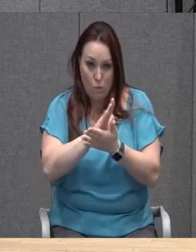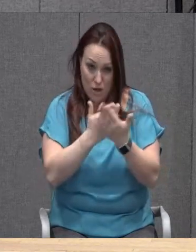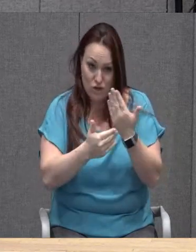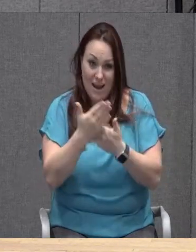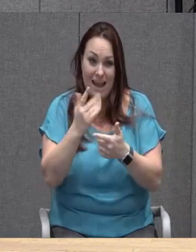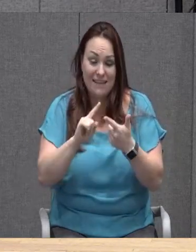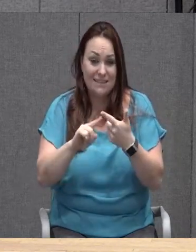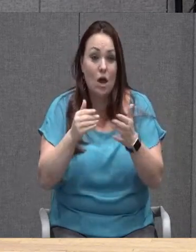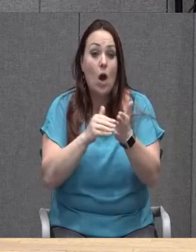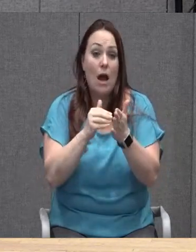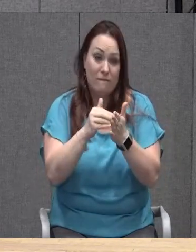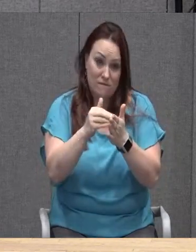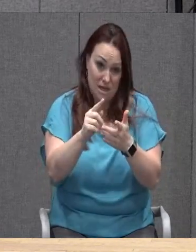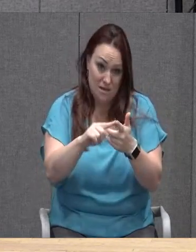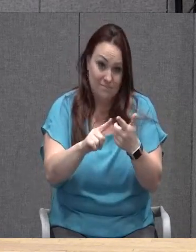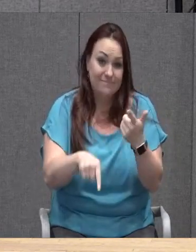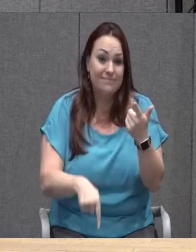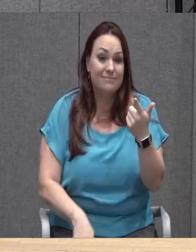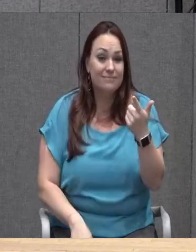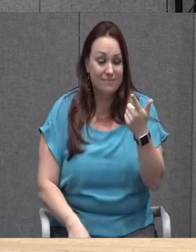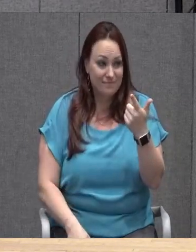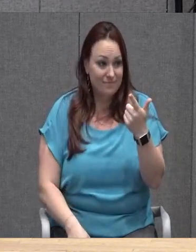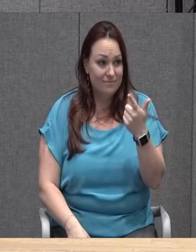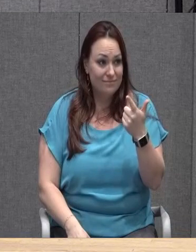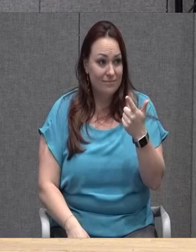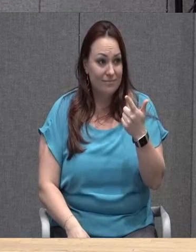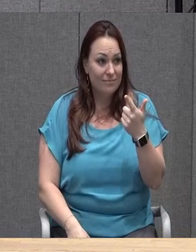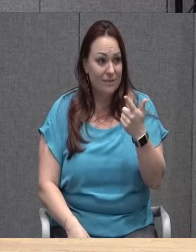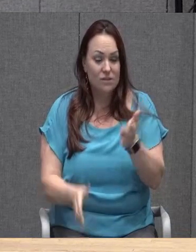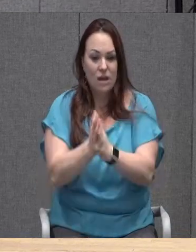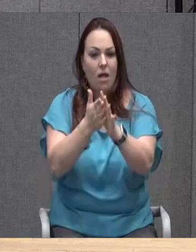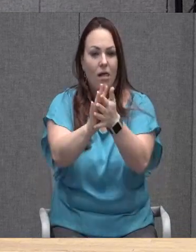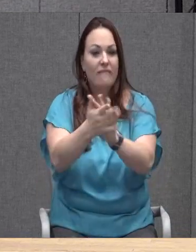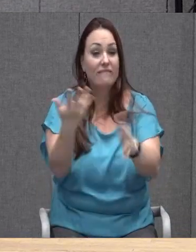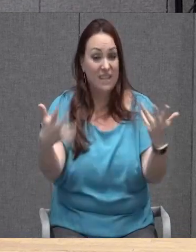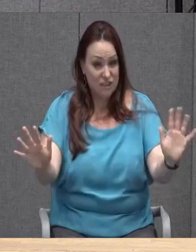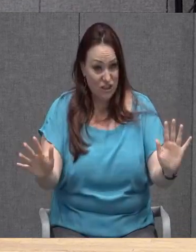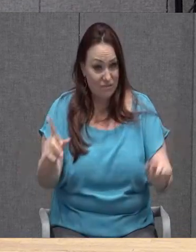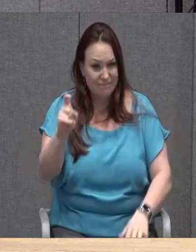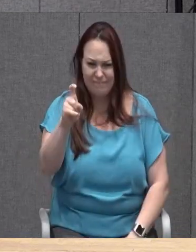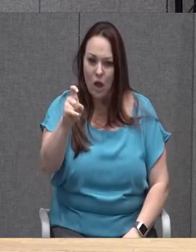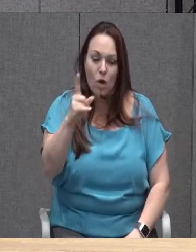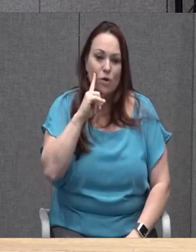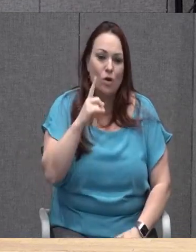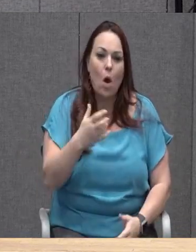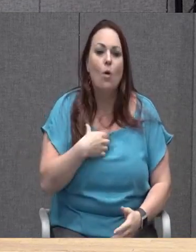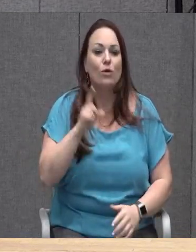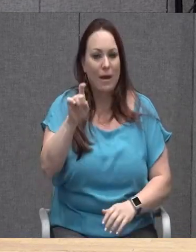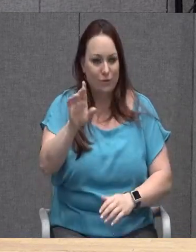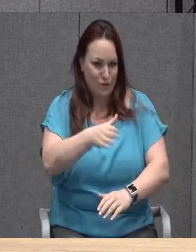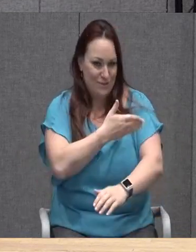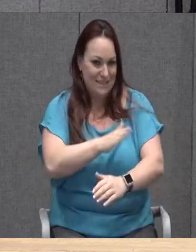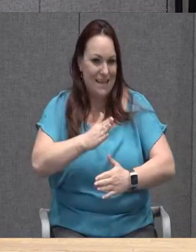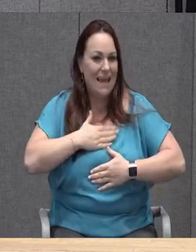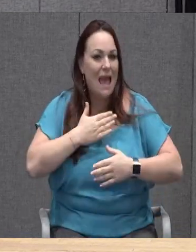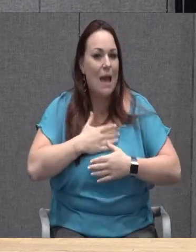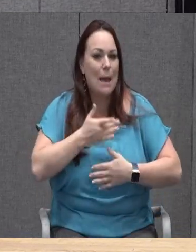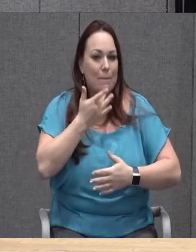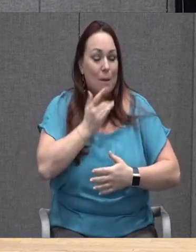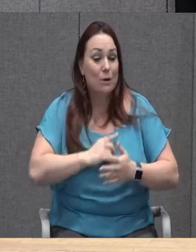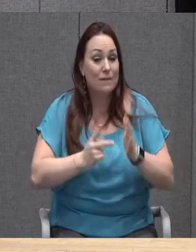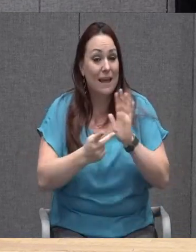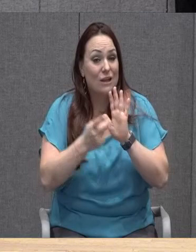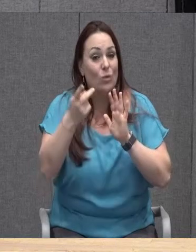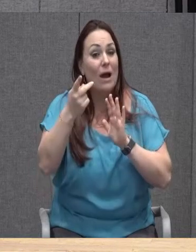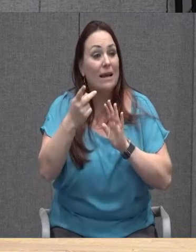hands often. Okay? Just like this? And Oh no, sing happy birthday twice. Happy birthday twice.